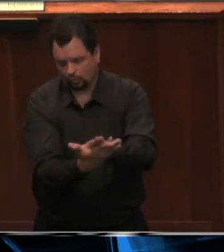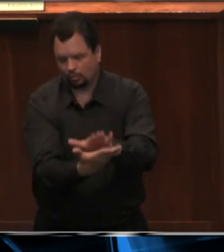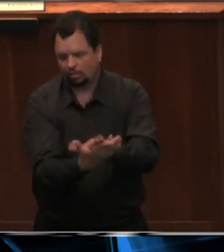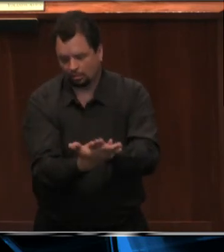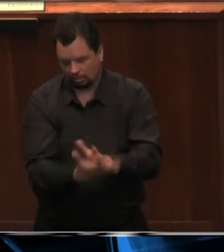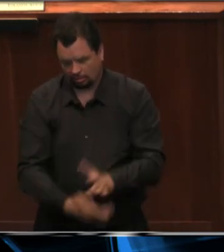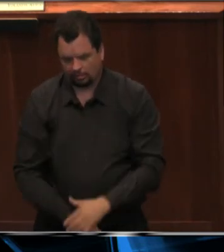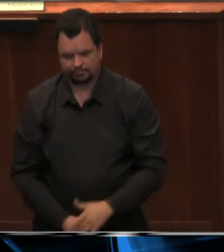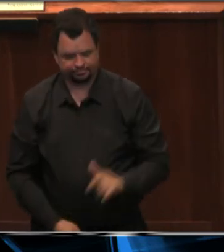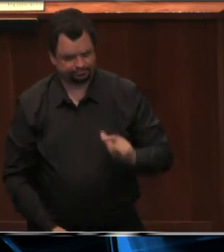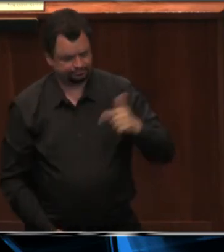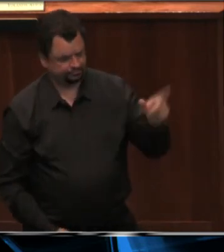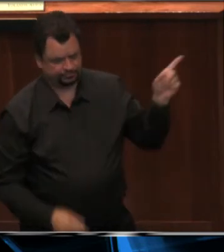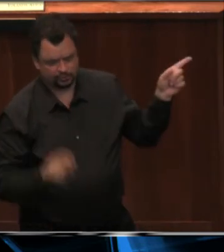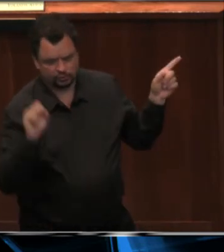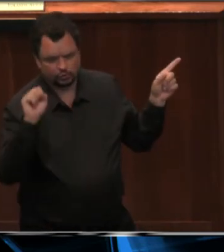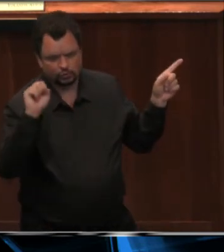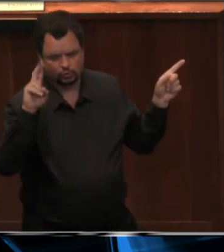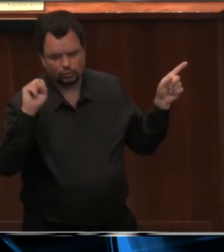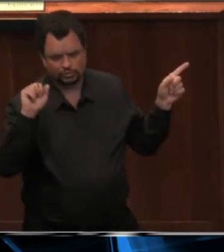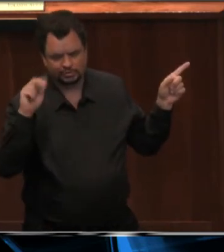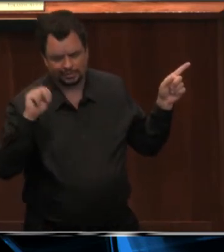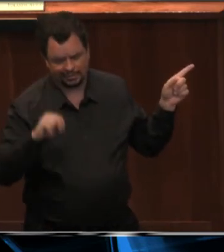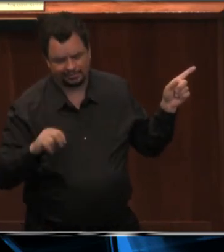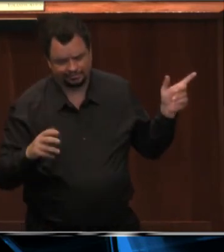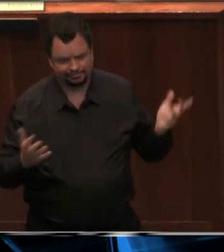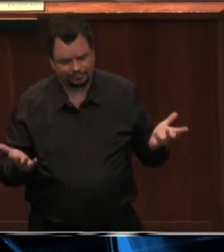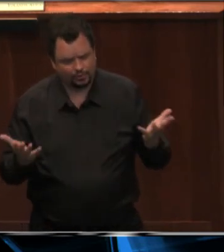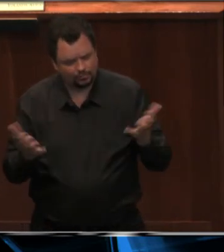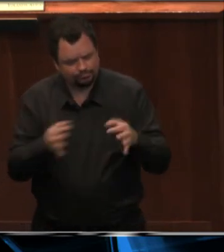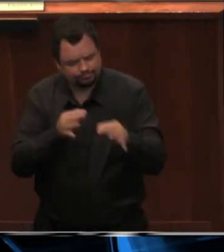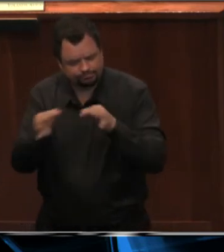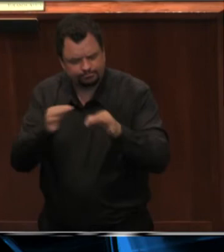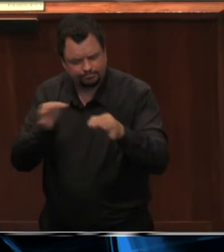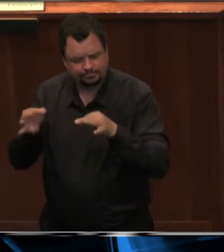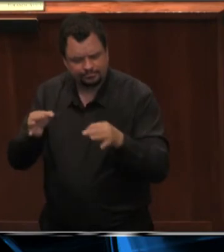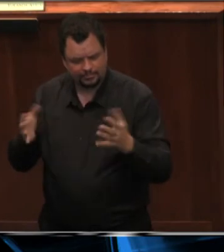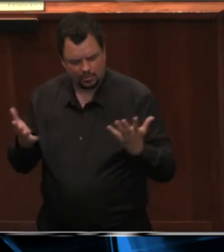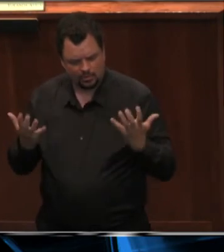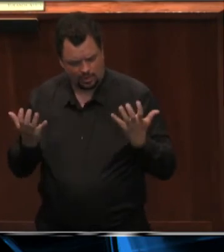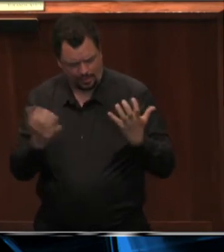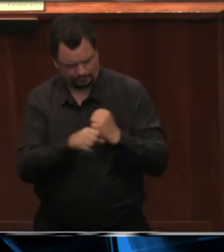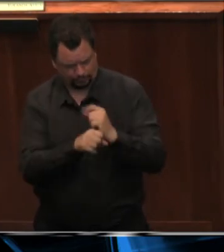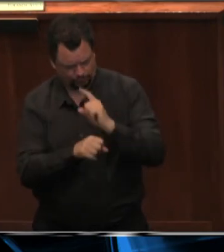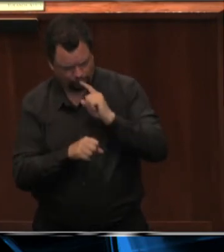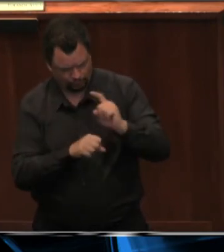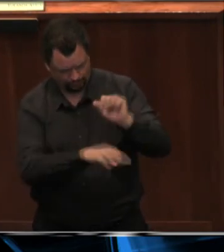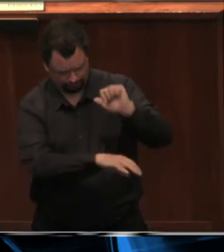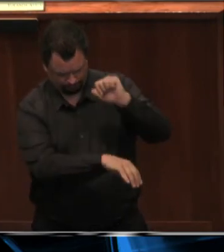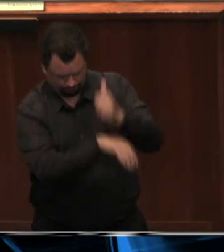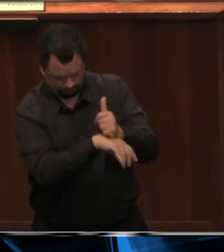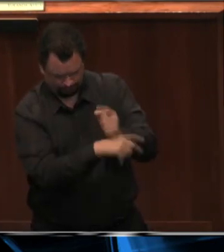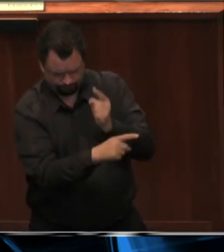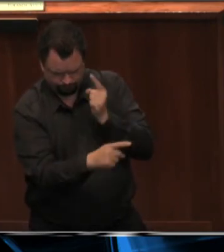Management, there's a well-established structure, and since you all are here from the schools, I do want to let you know